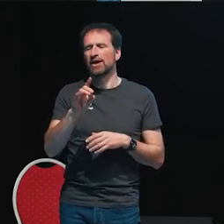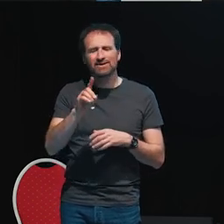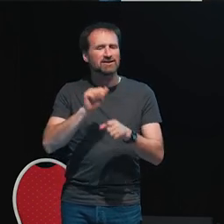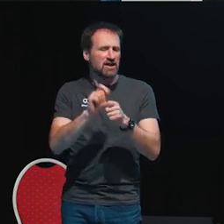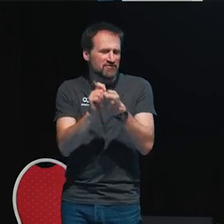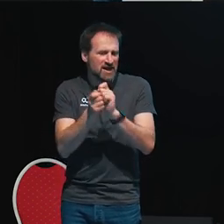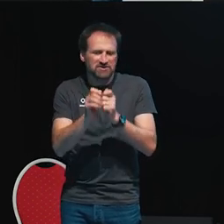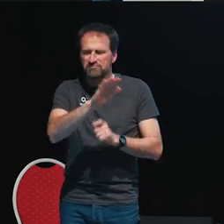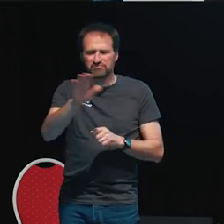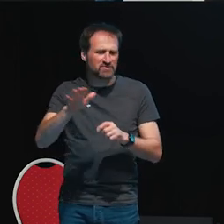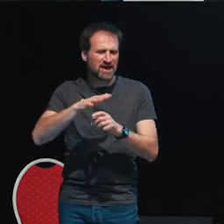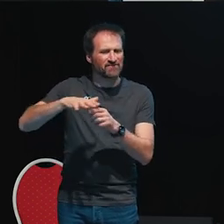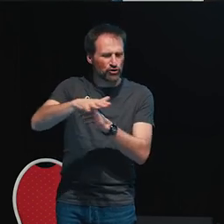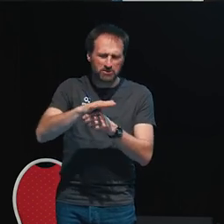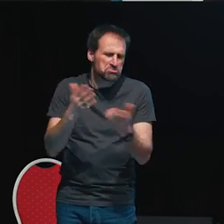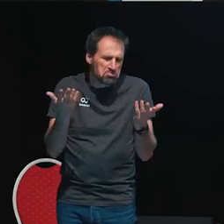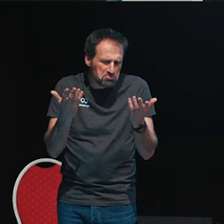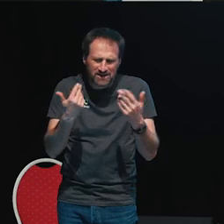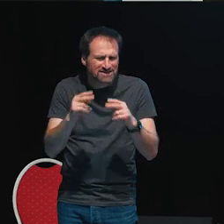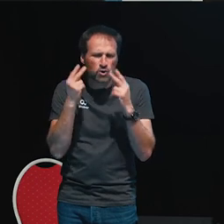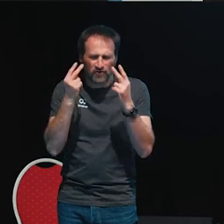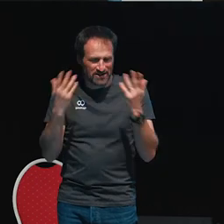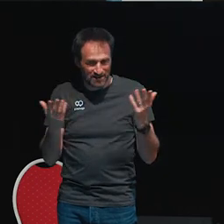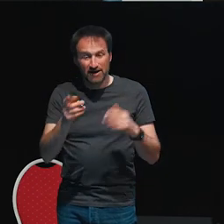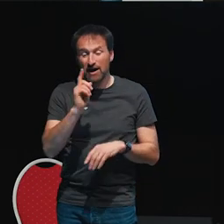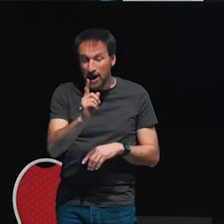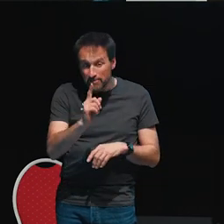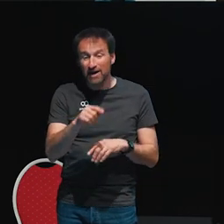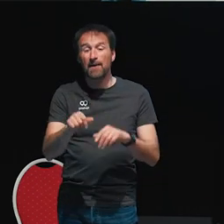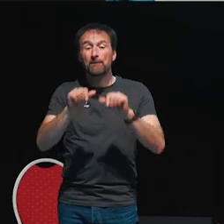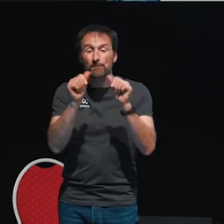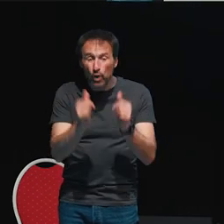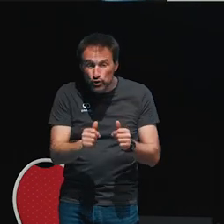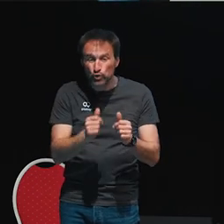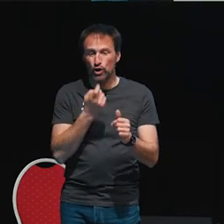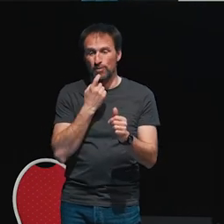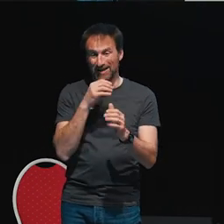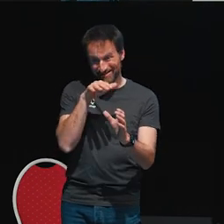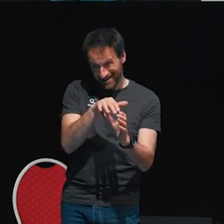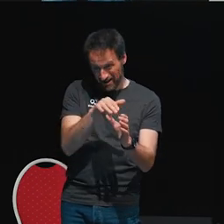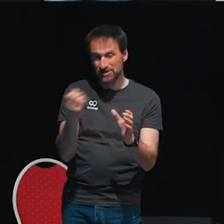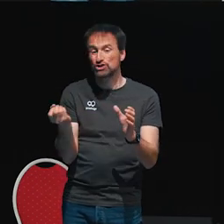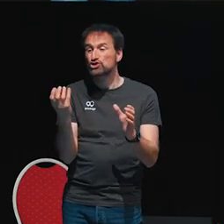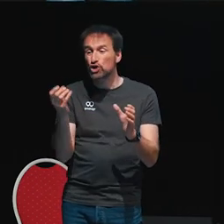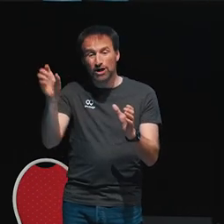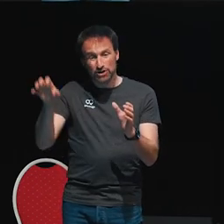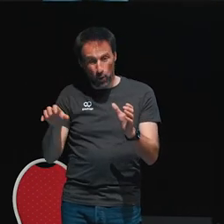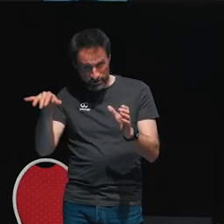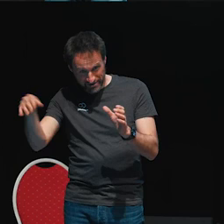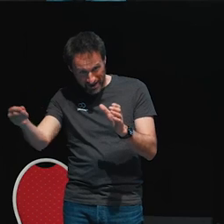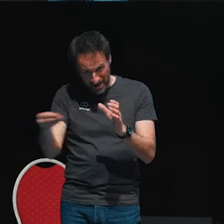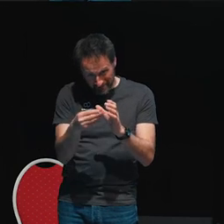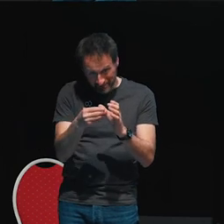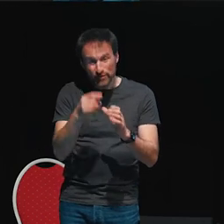environment. It's not as important. But we create a module object. We have the source code now. Now we have to parse it. And as we're walking the